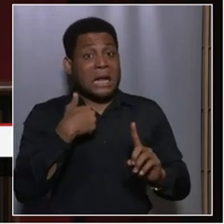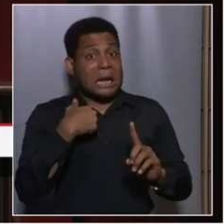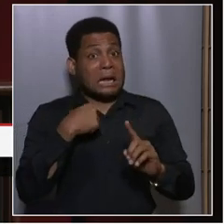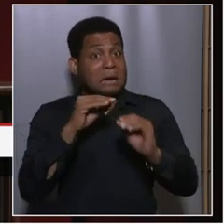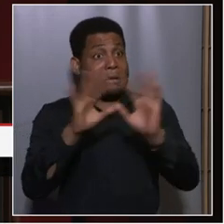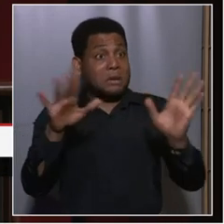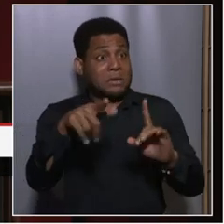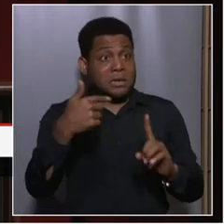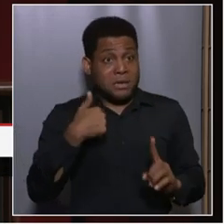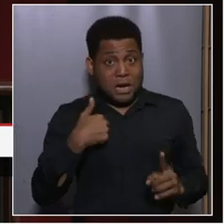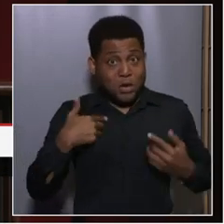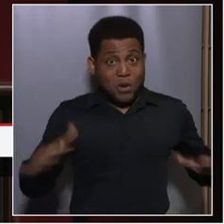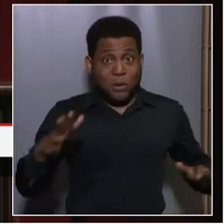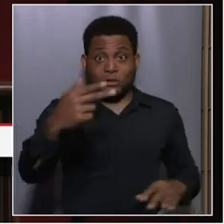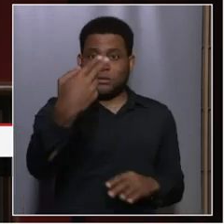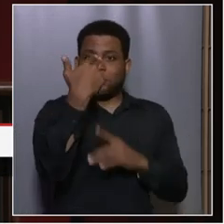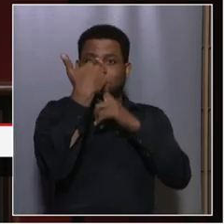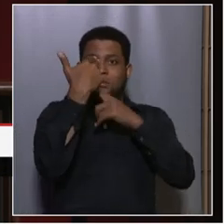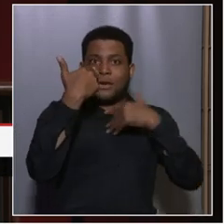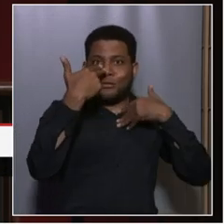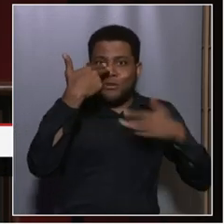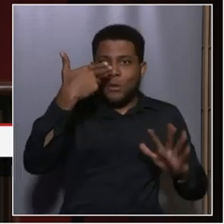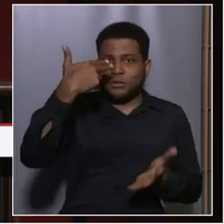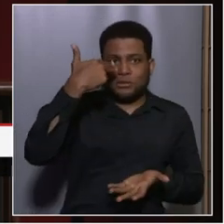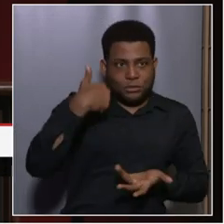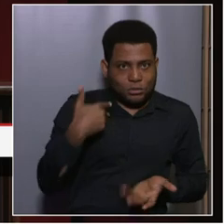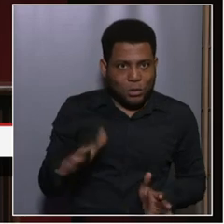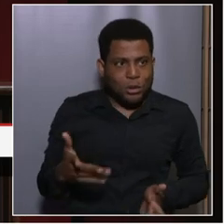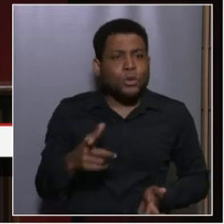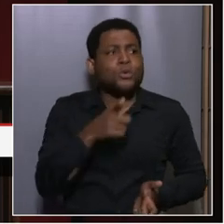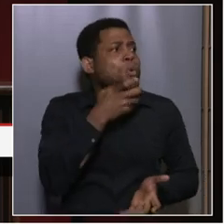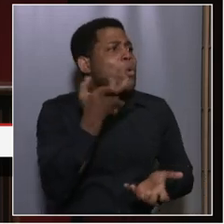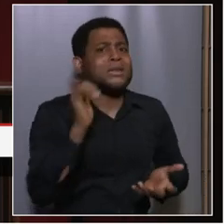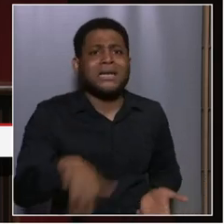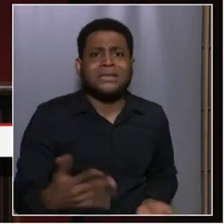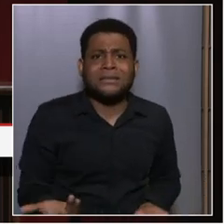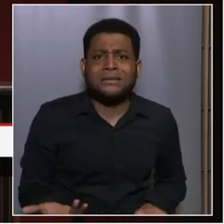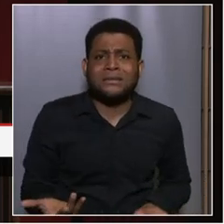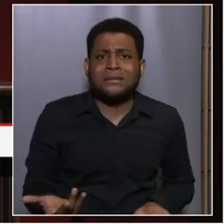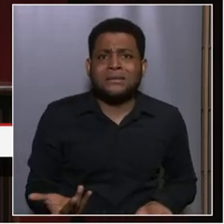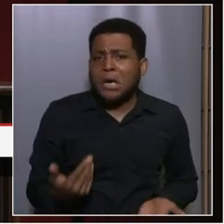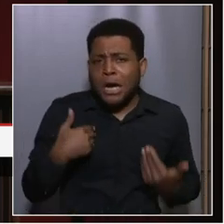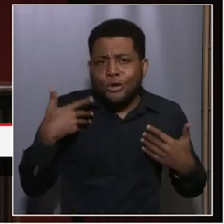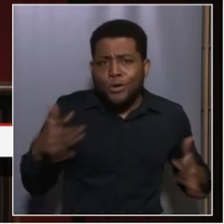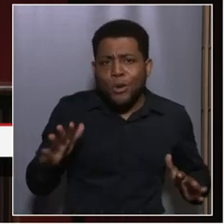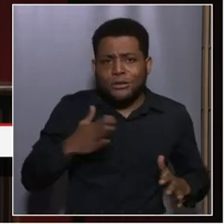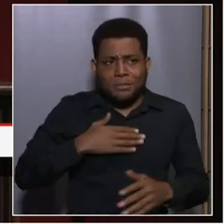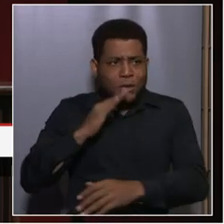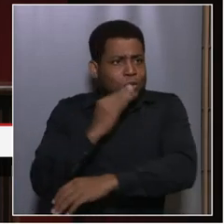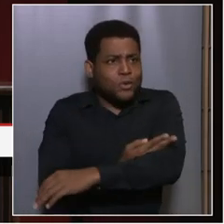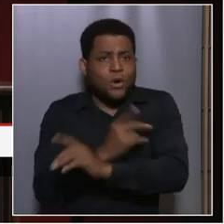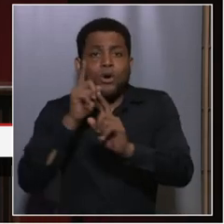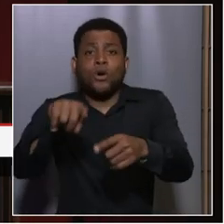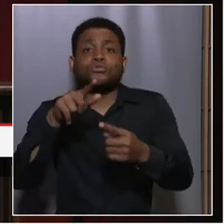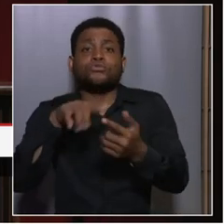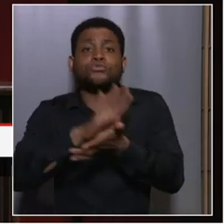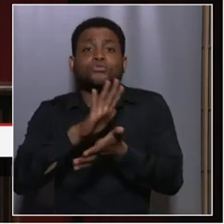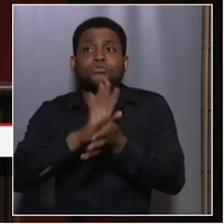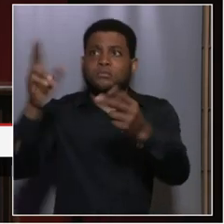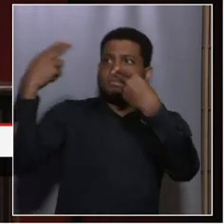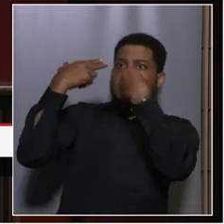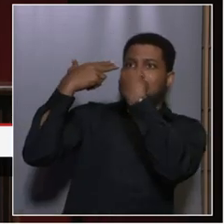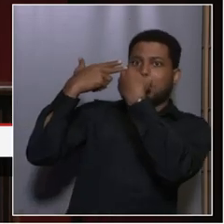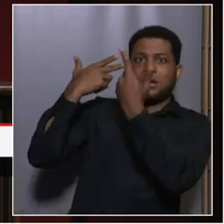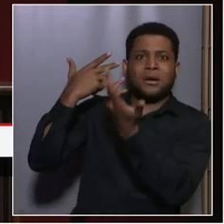I don't want my daughter to go to school and be in the hail of gunfire. Do you want that for your child? Do you think